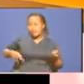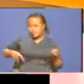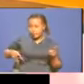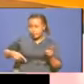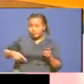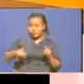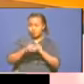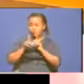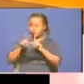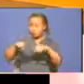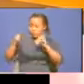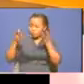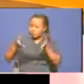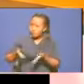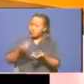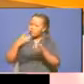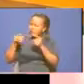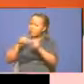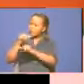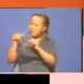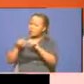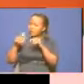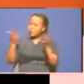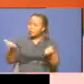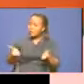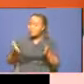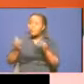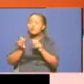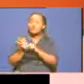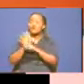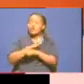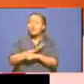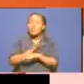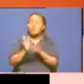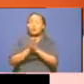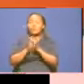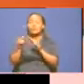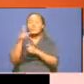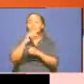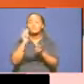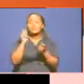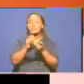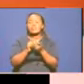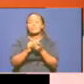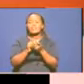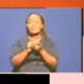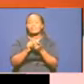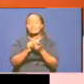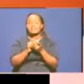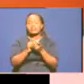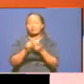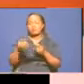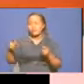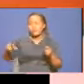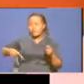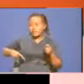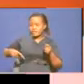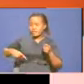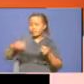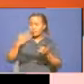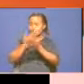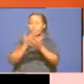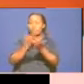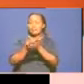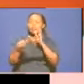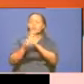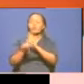here to talk to us about COVID with a specific bias on kidney. Thank you very much, Dr. Ari. Thank you for having me.